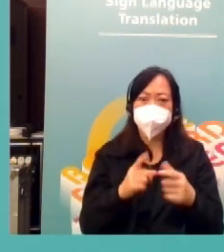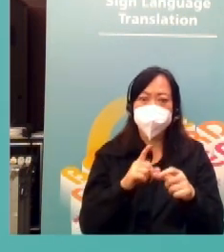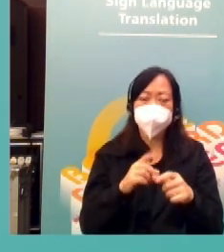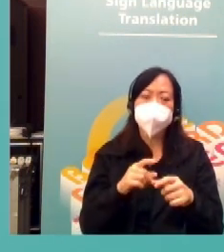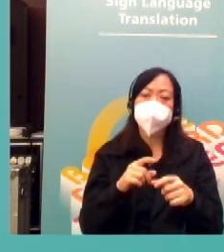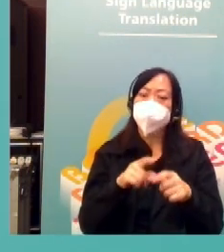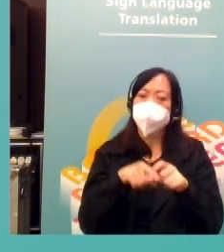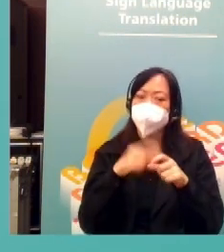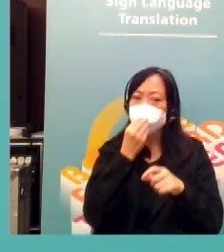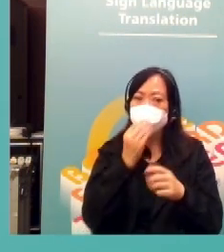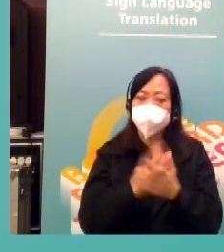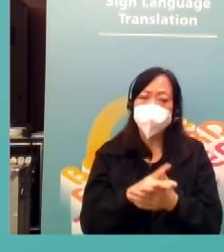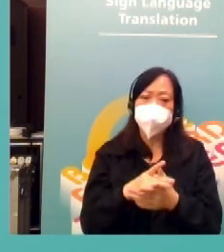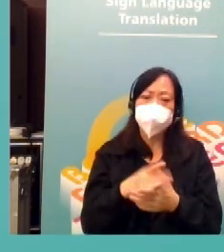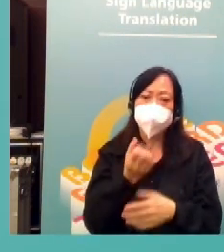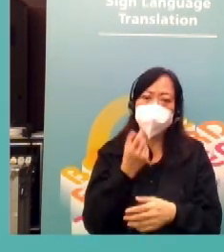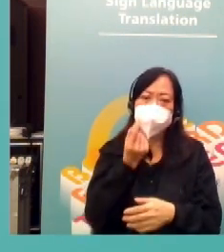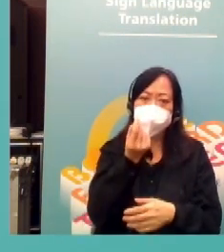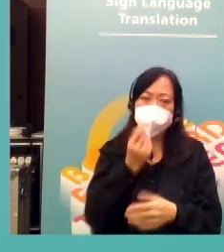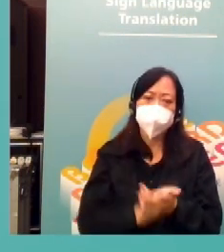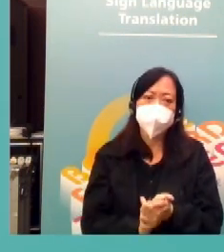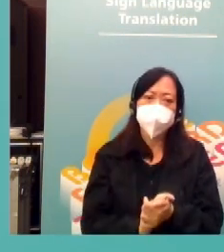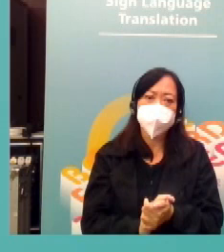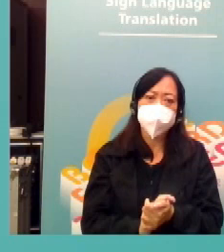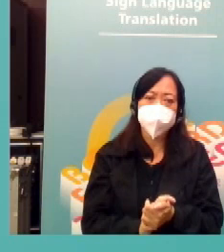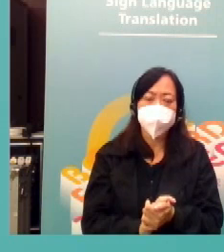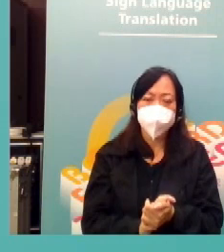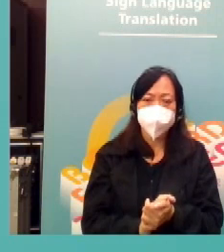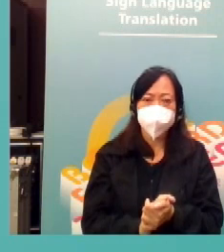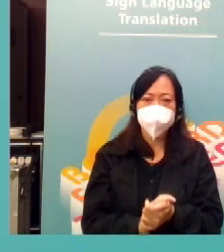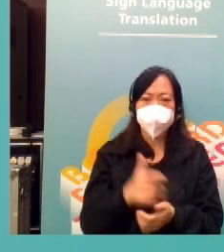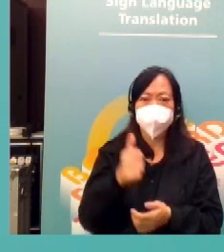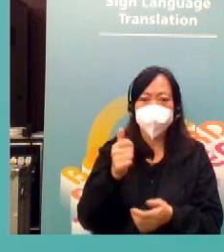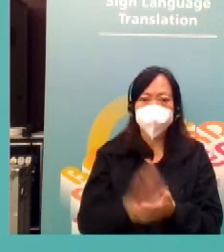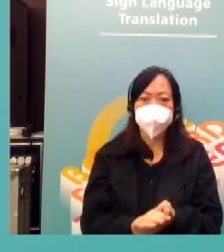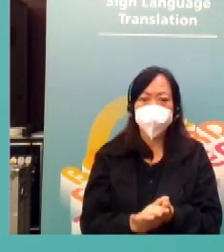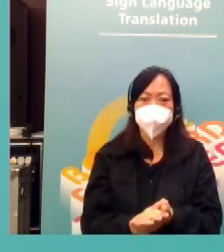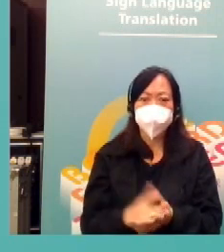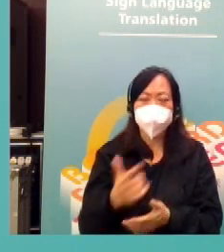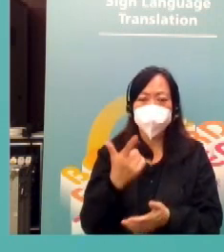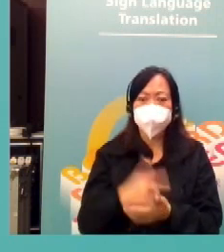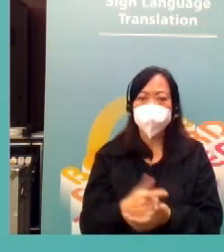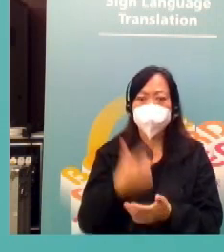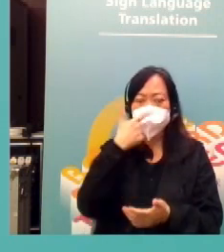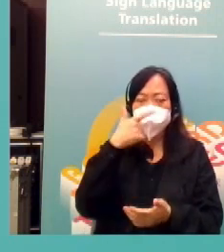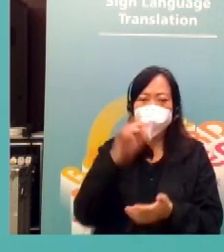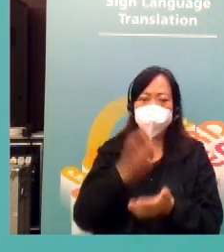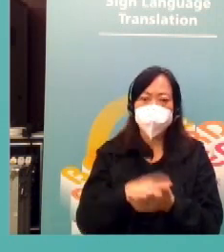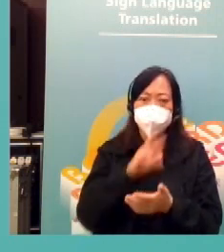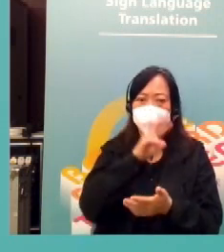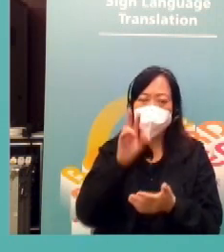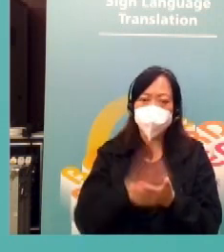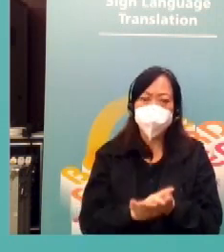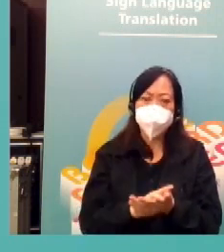A lot of innovative new thinking about investment. Jonathan, what do you think about the SME roles and